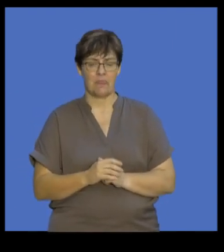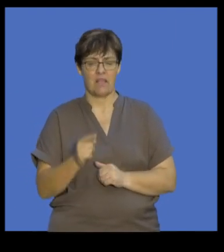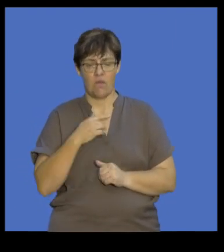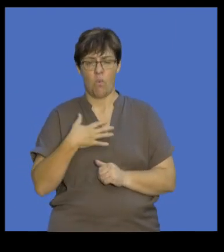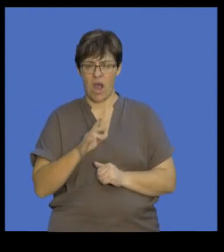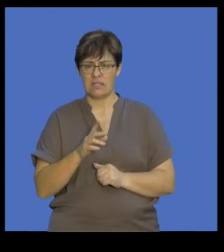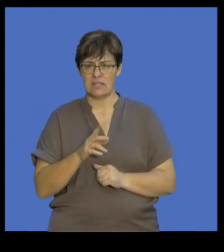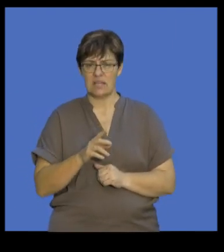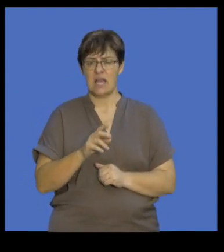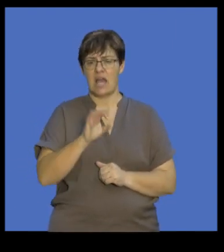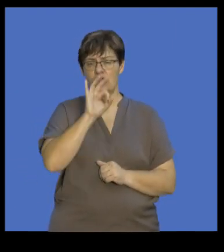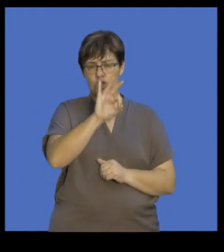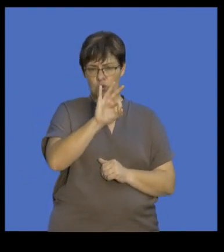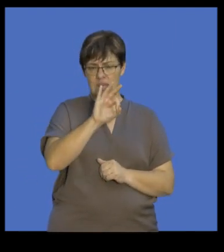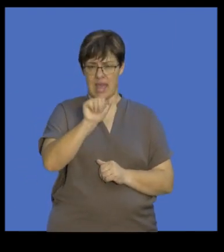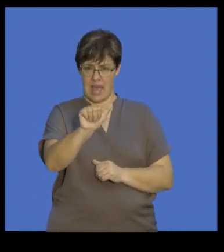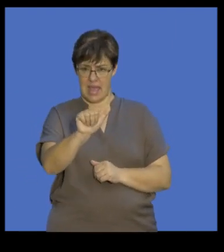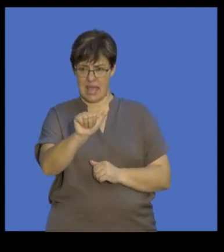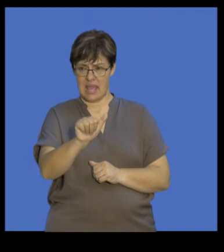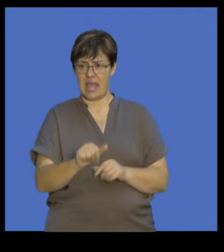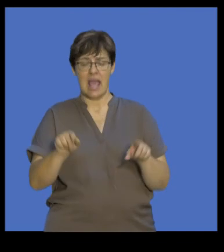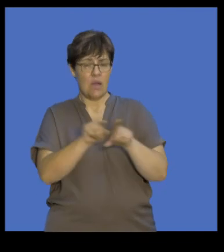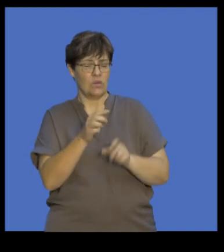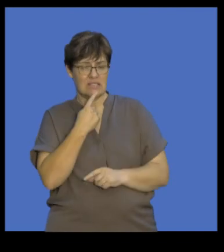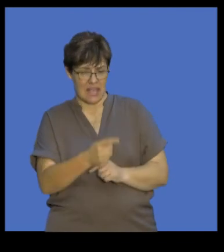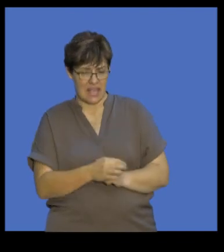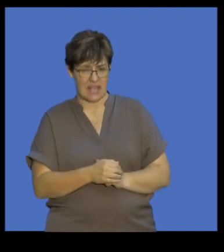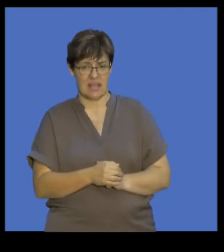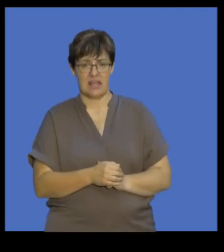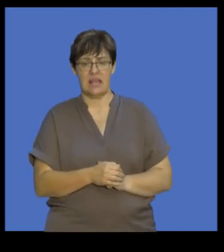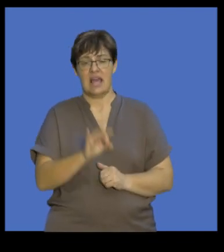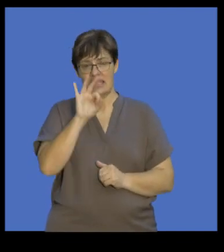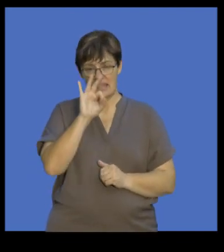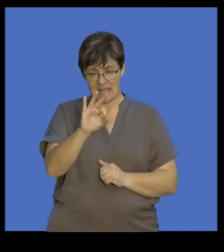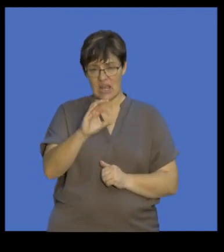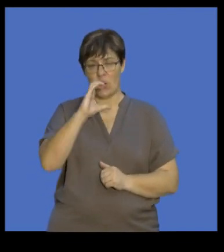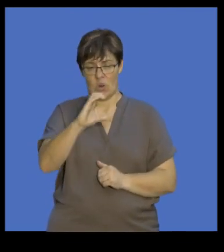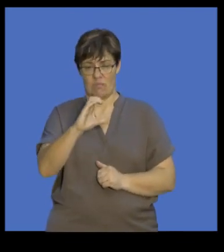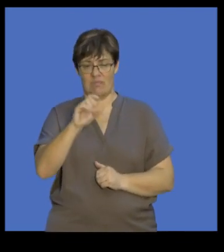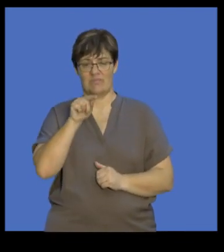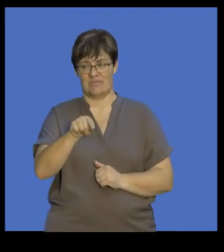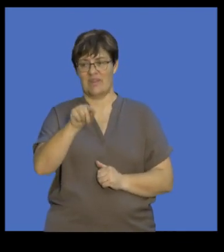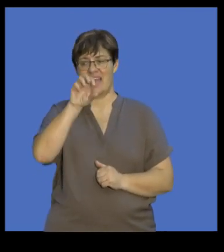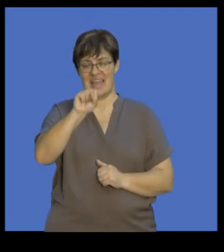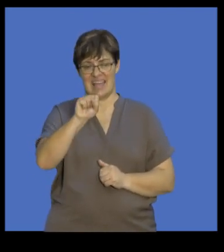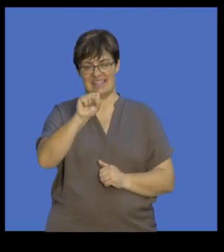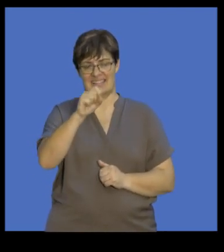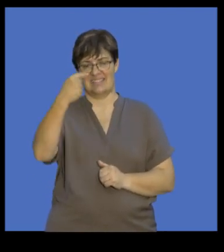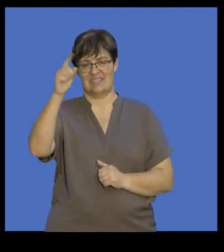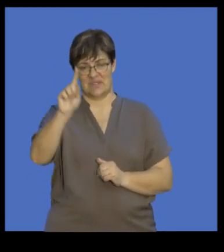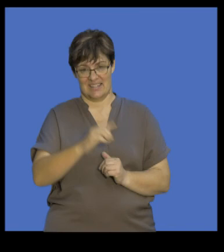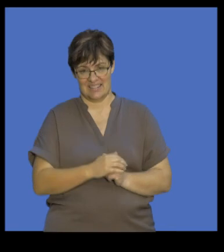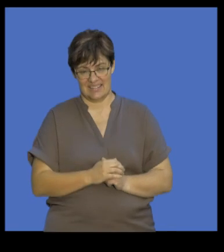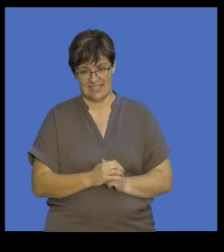per second. So when we had an ammeter reading of 3 amperes, equivalently what we are saying there's 3 coulombs